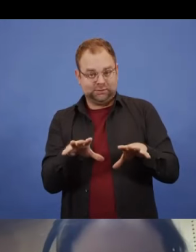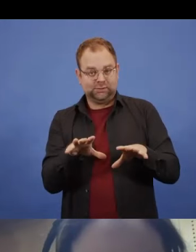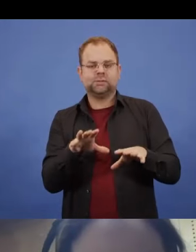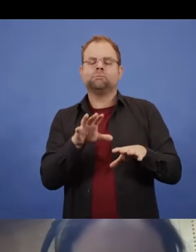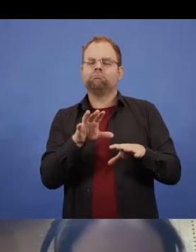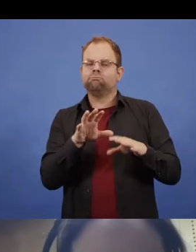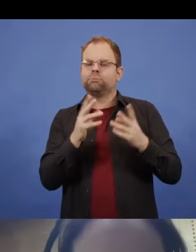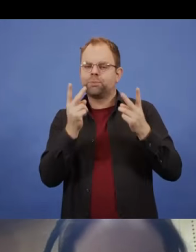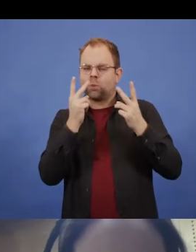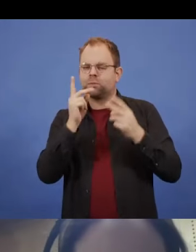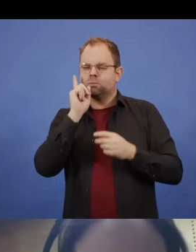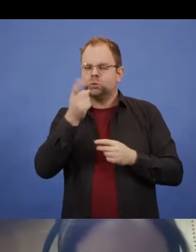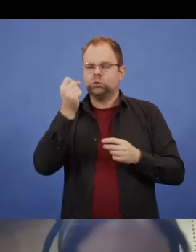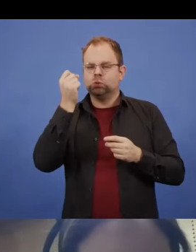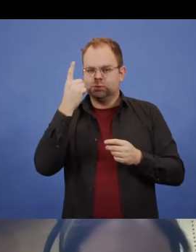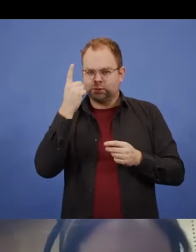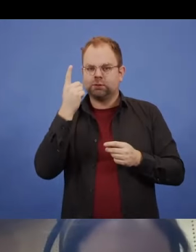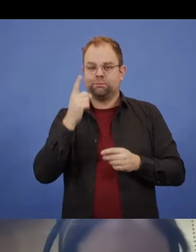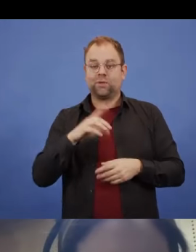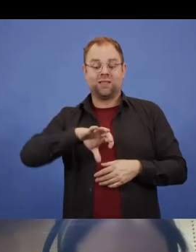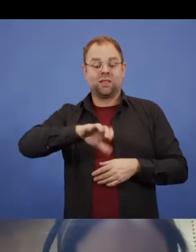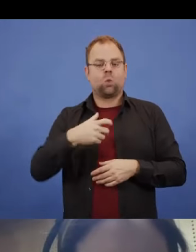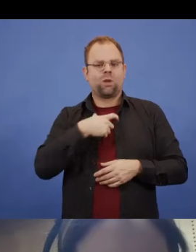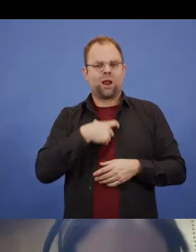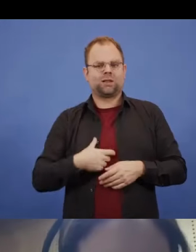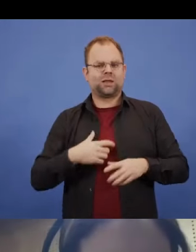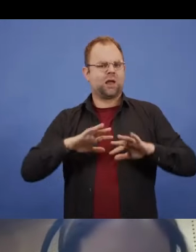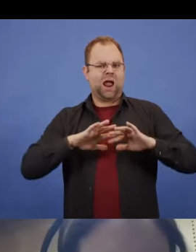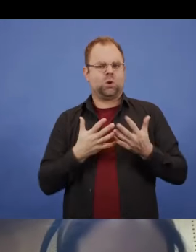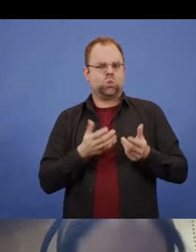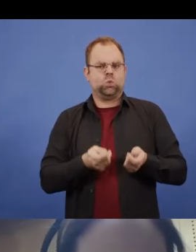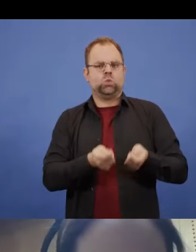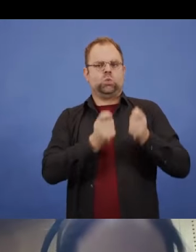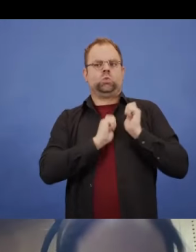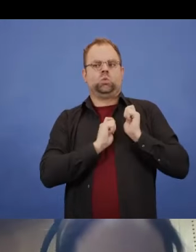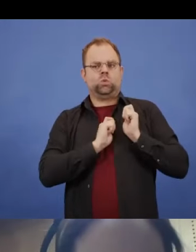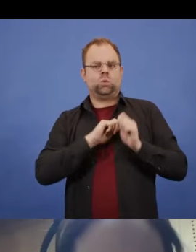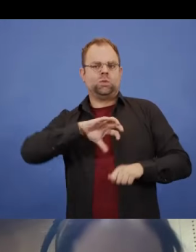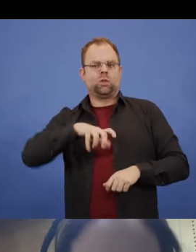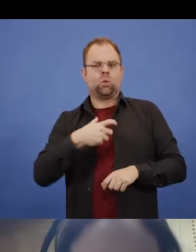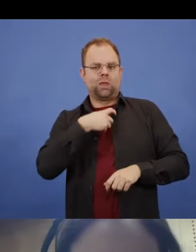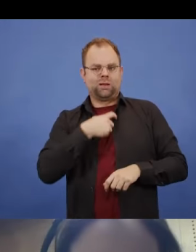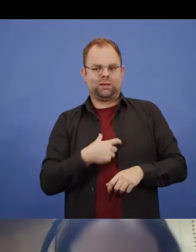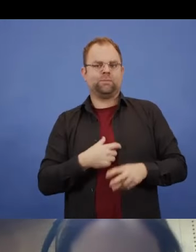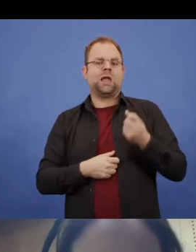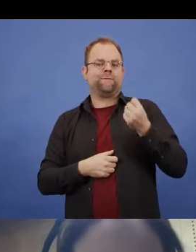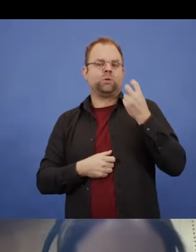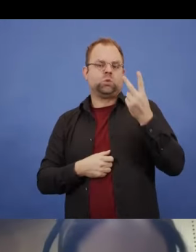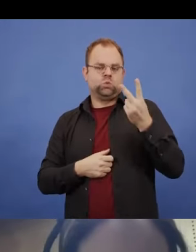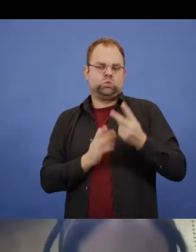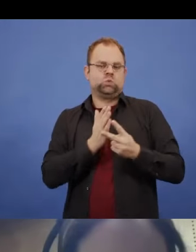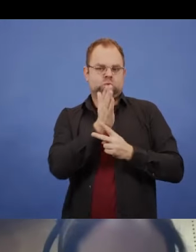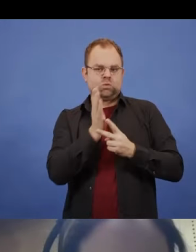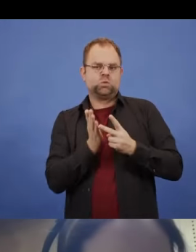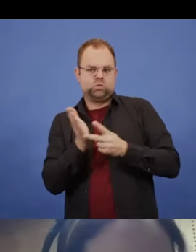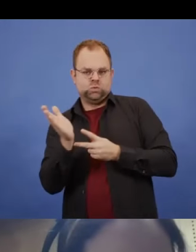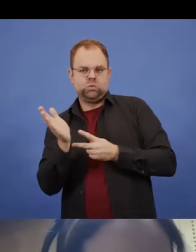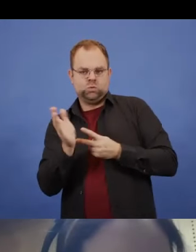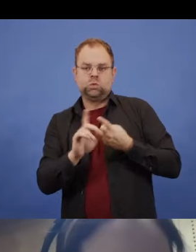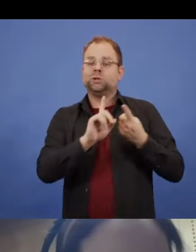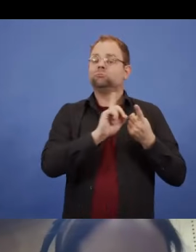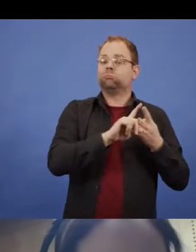links. So when a child is born, nationality can be acquired based on the nationality of the parents. This